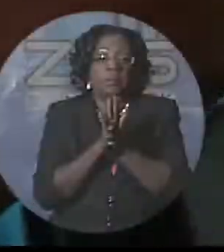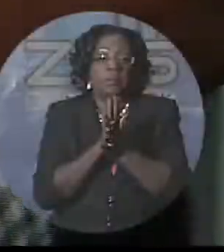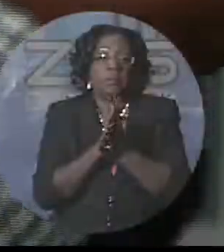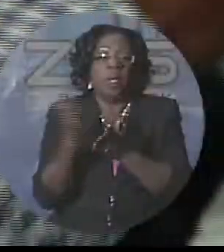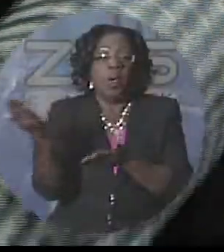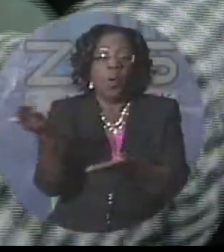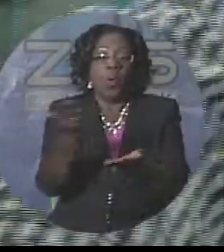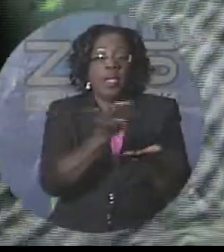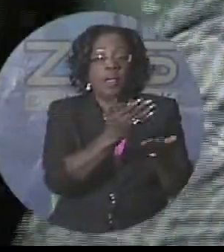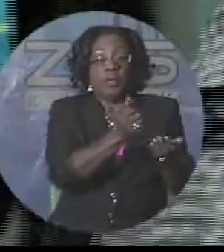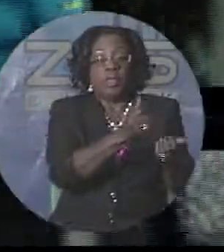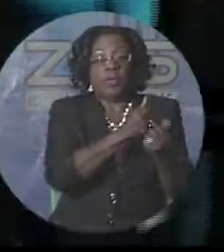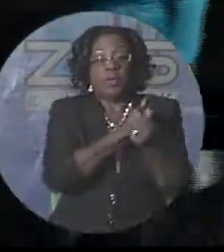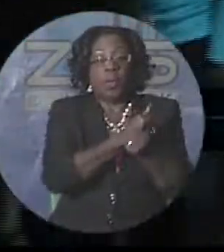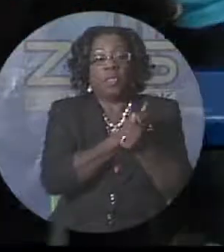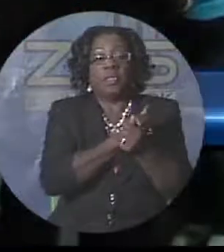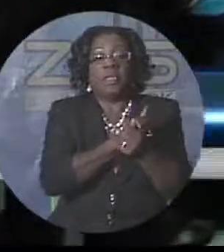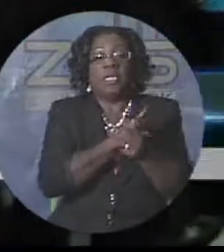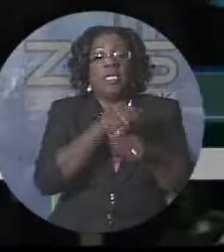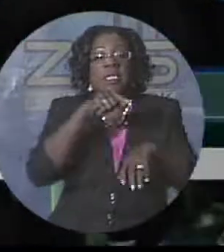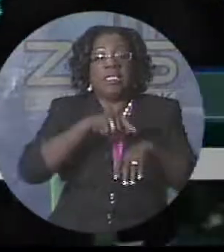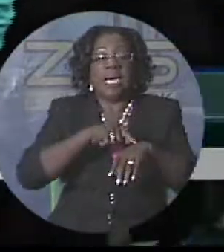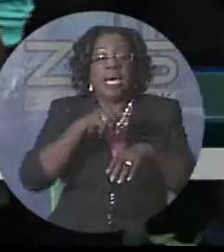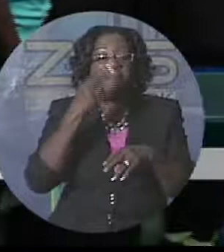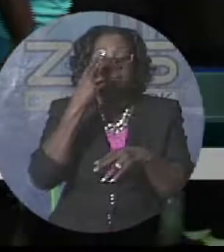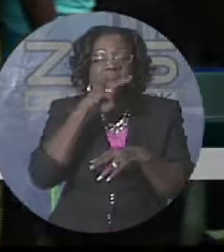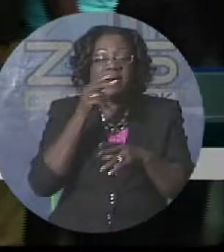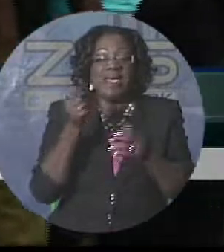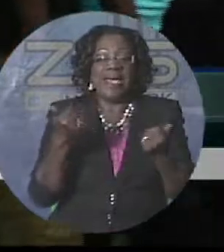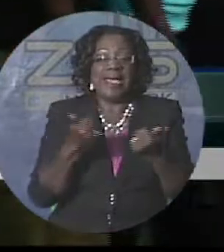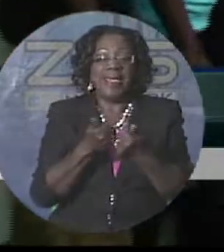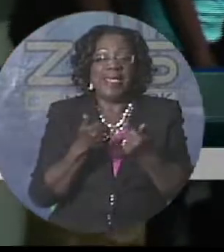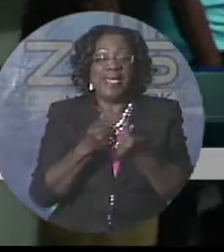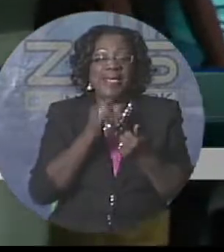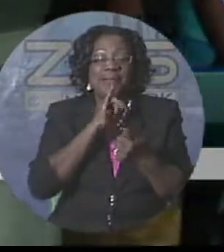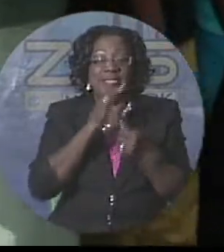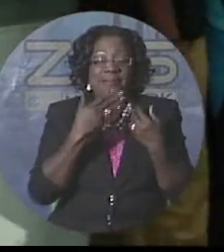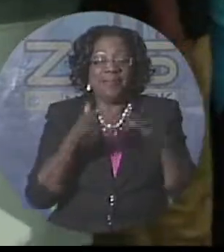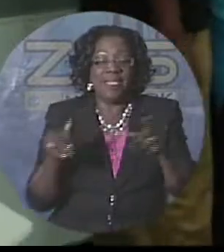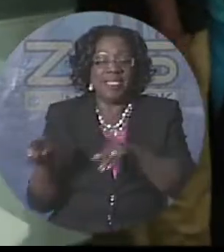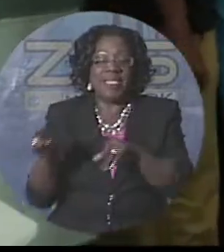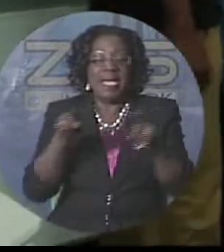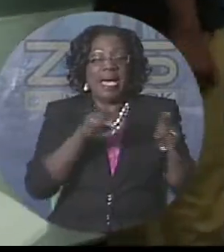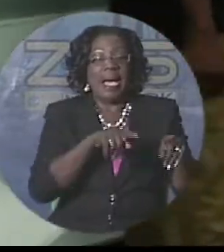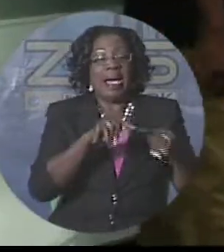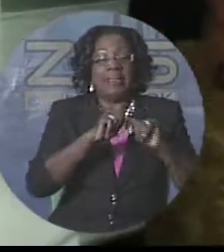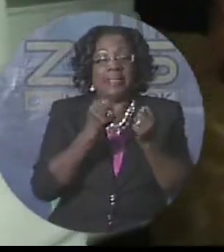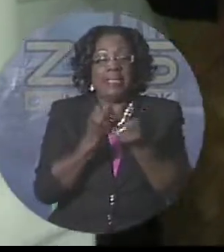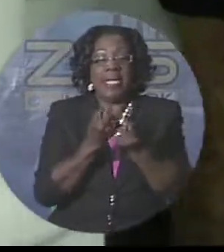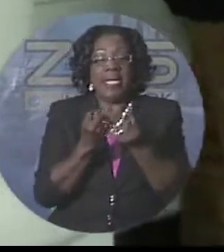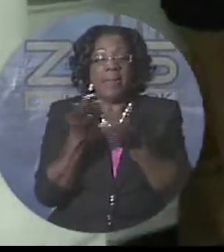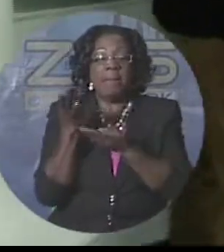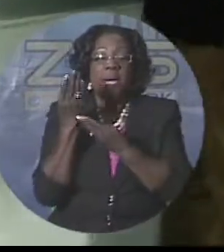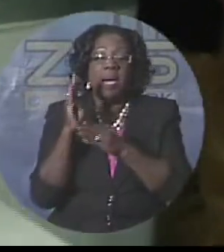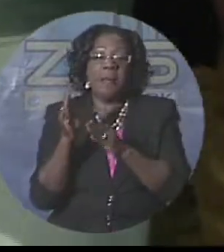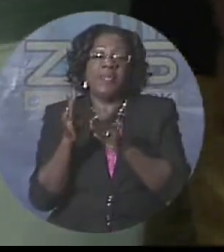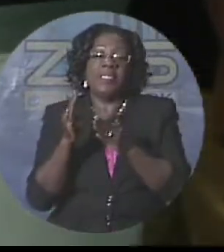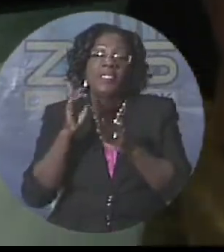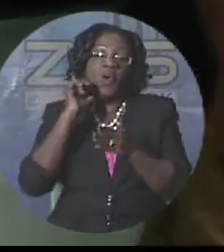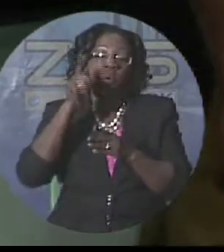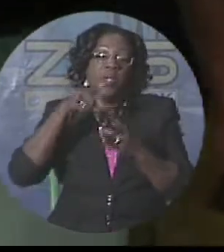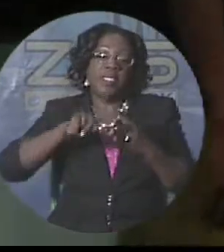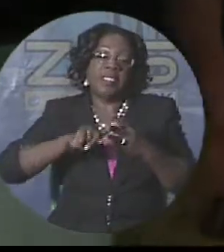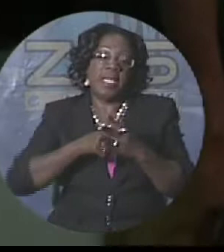Welcome to sports, everybody. The time for fun and games is over as Team Bahamas gets set to open up competition on Friday